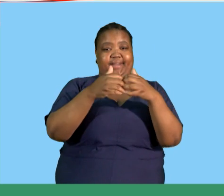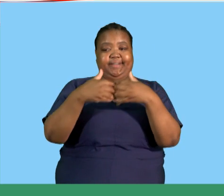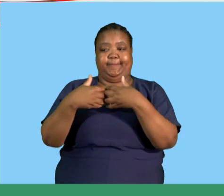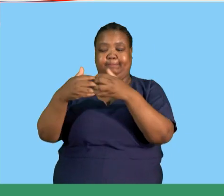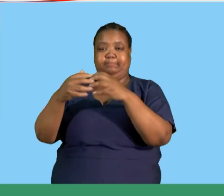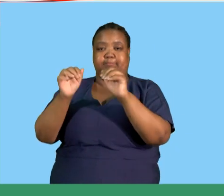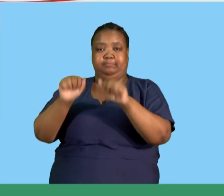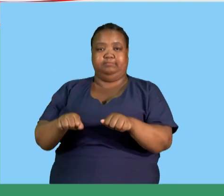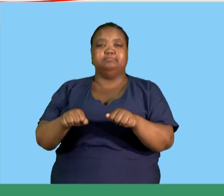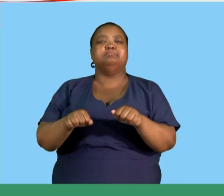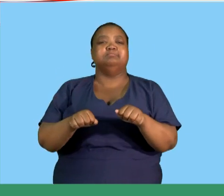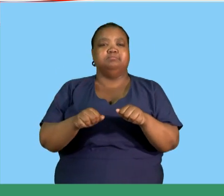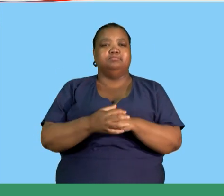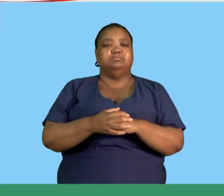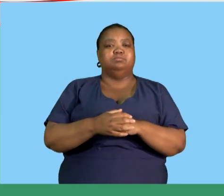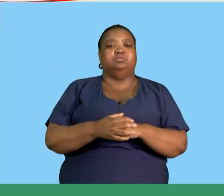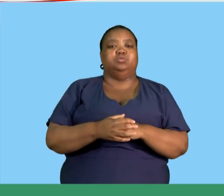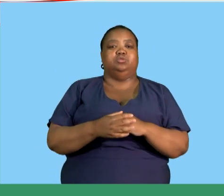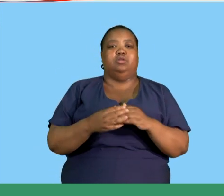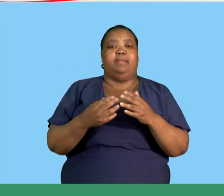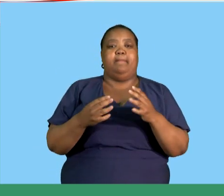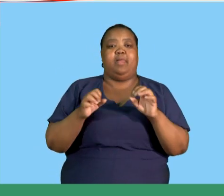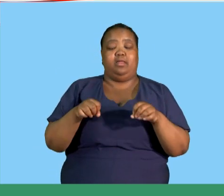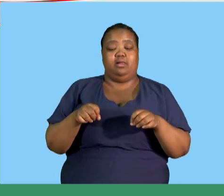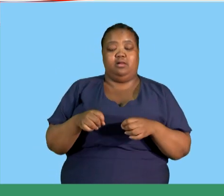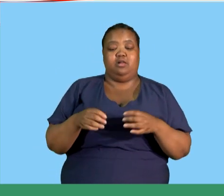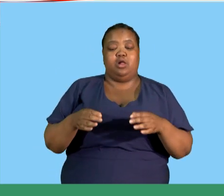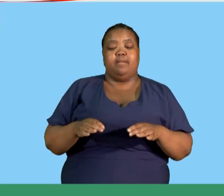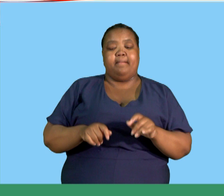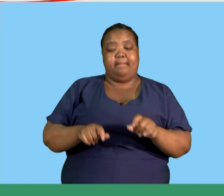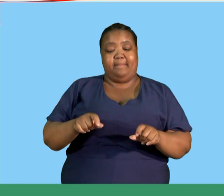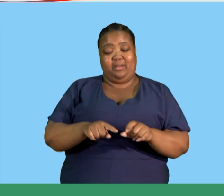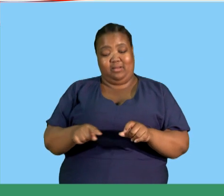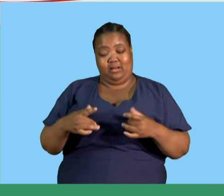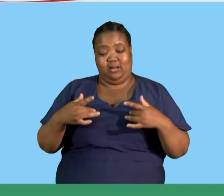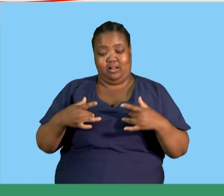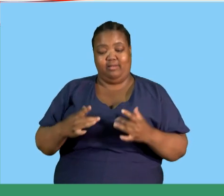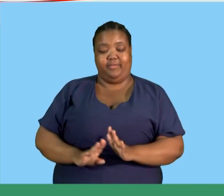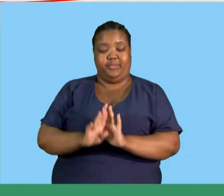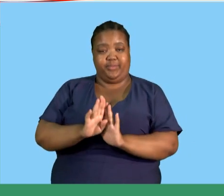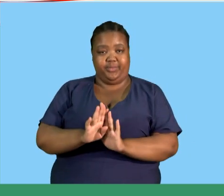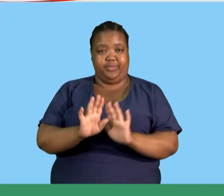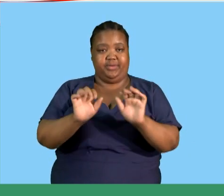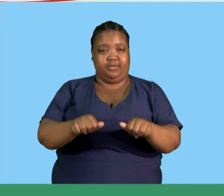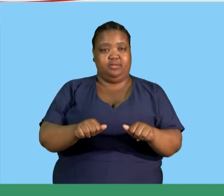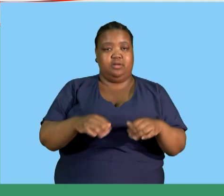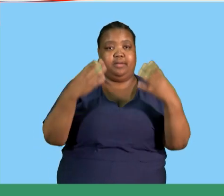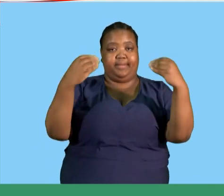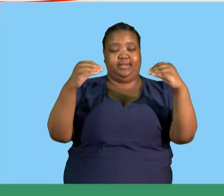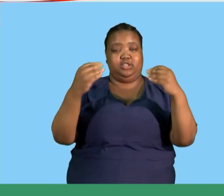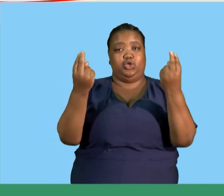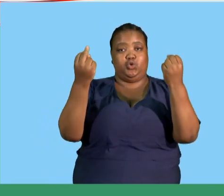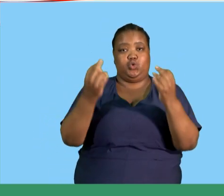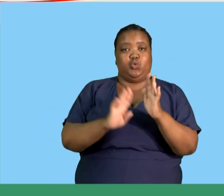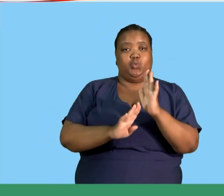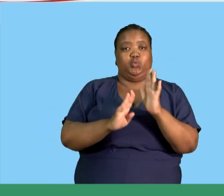inventions which improves the general standard of living of the locals. Where is it? The business